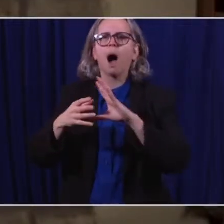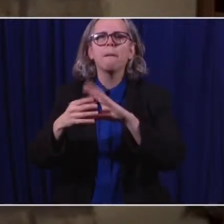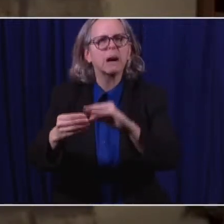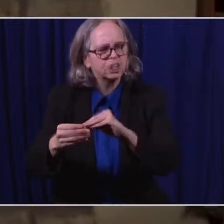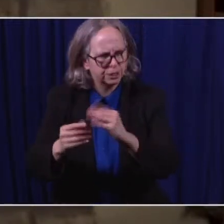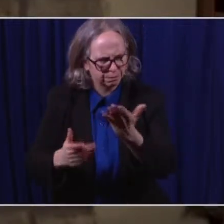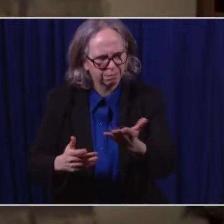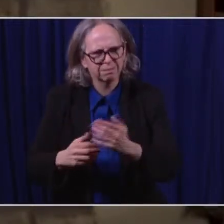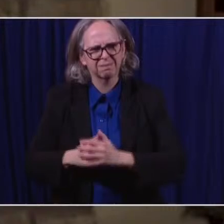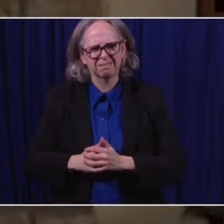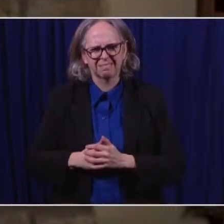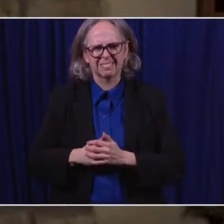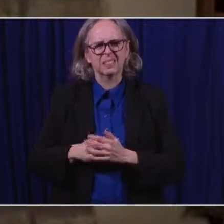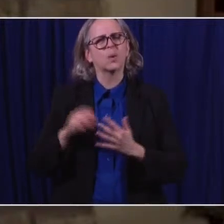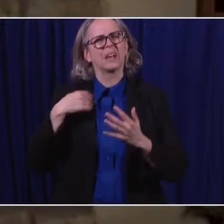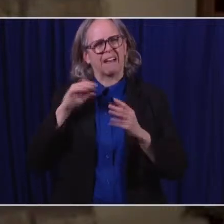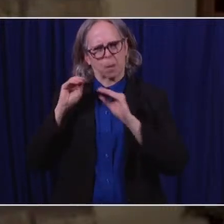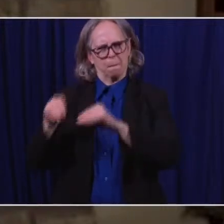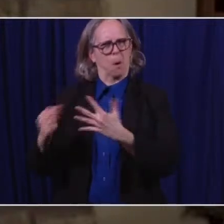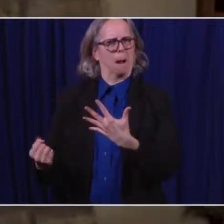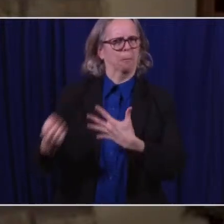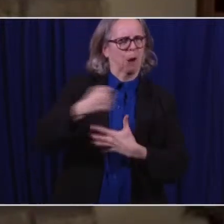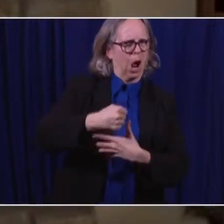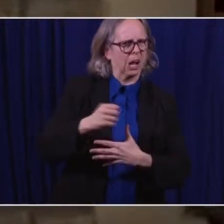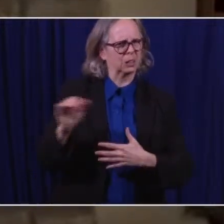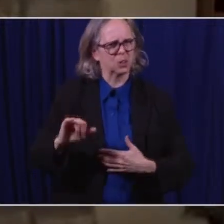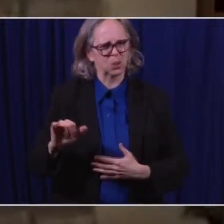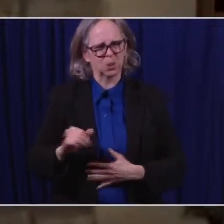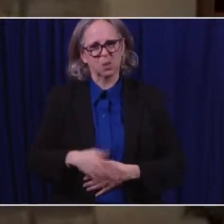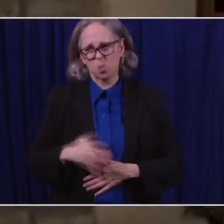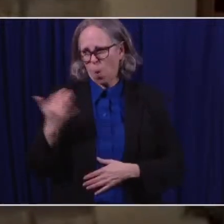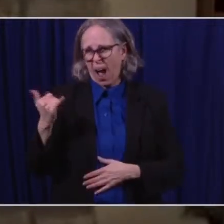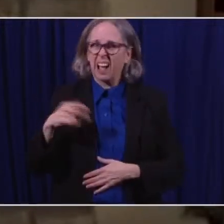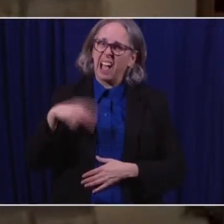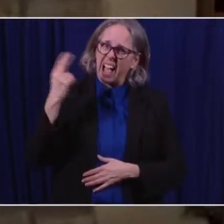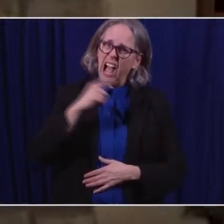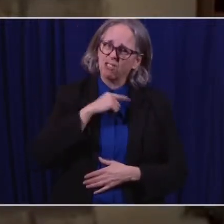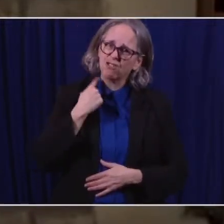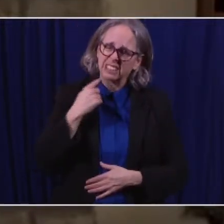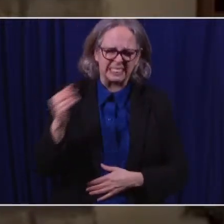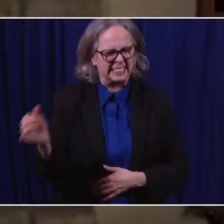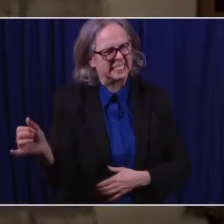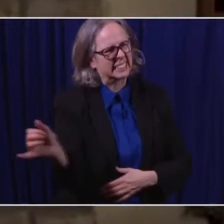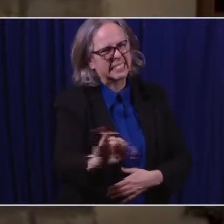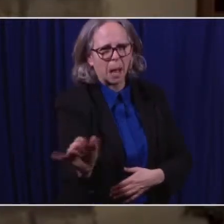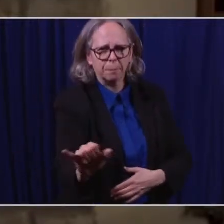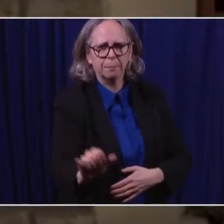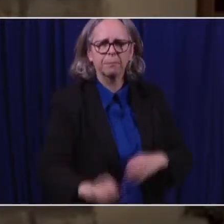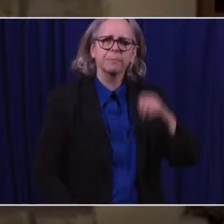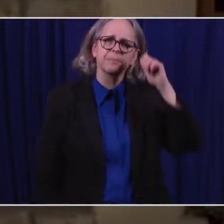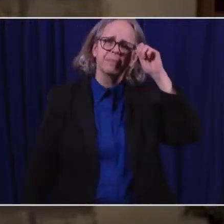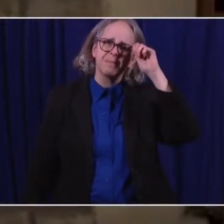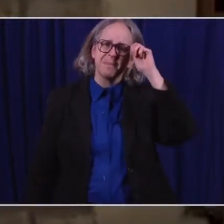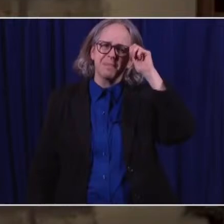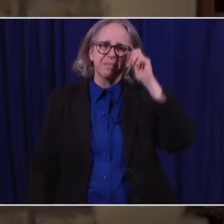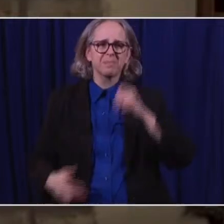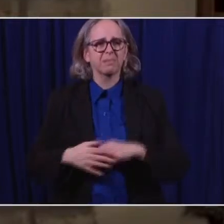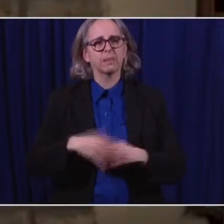on, again, because of the grave risk that these individuals have. State-run developmental centers,